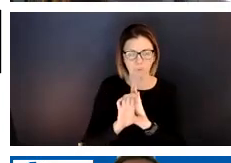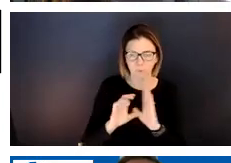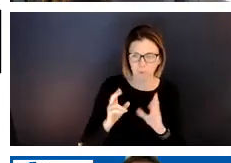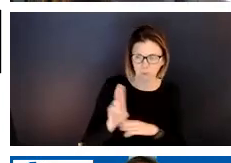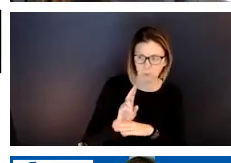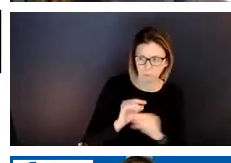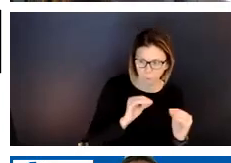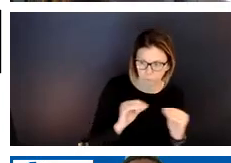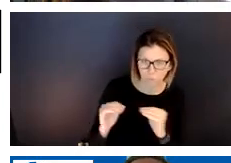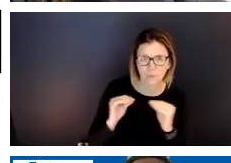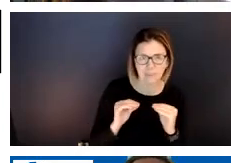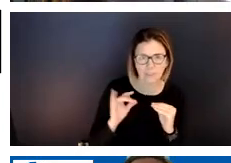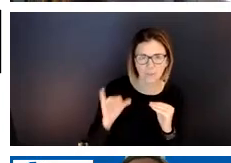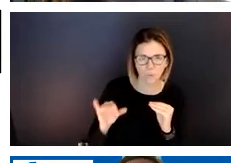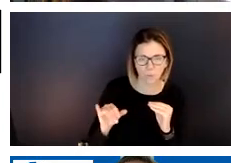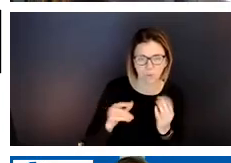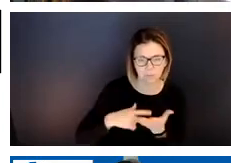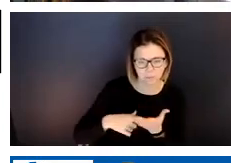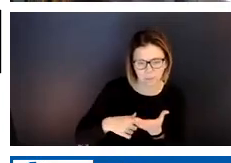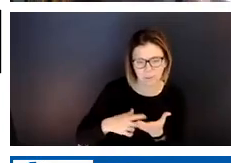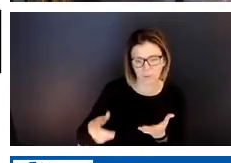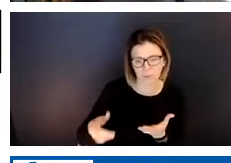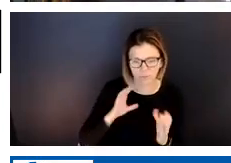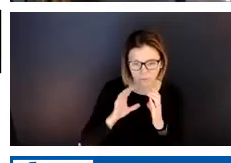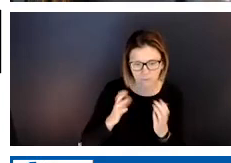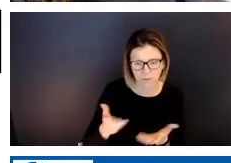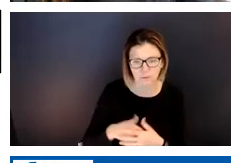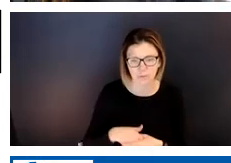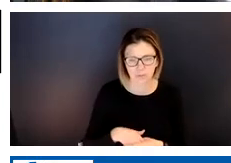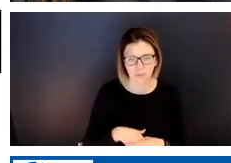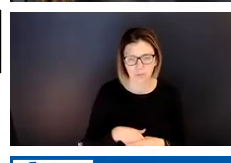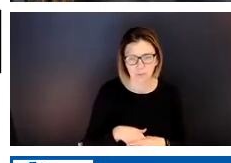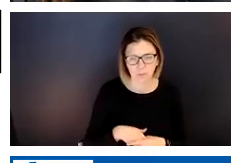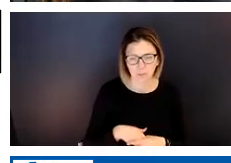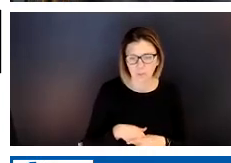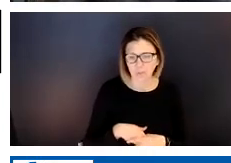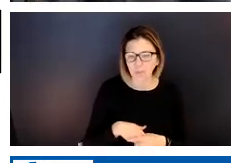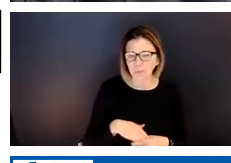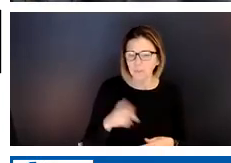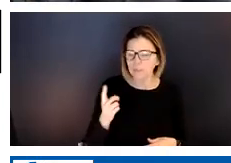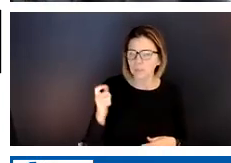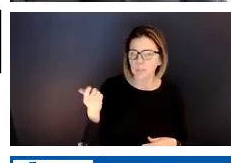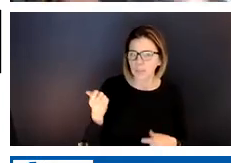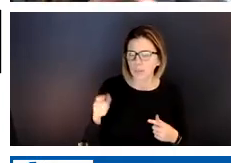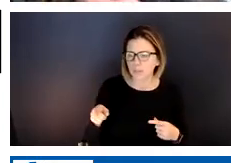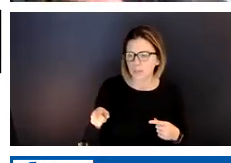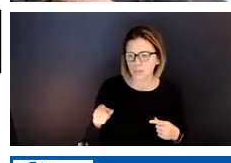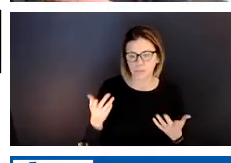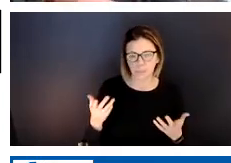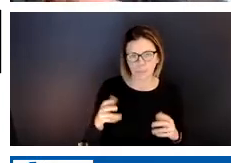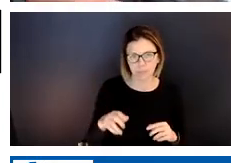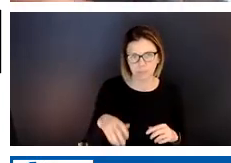navigate those discussions and conversations. Someone else may be very quick to jump